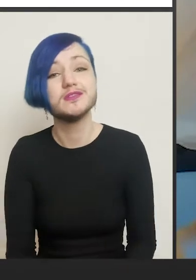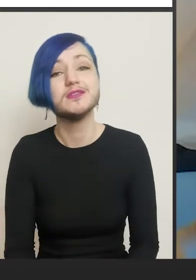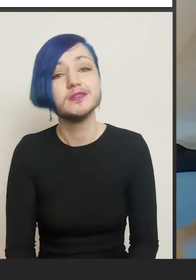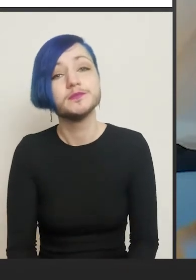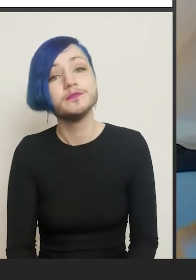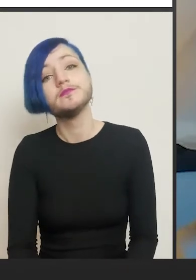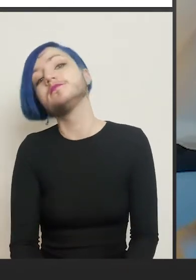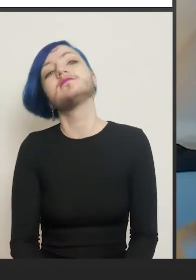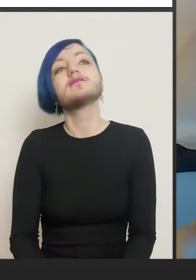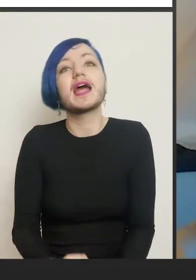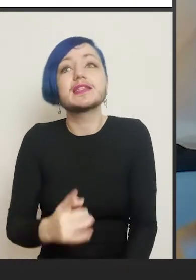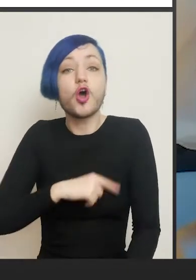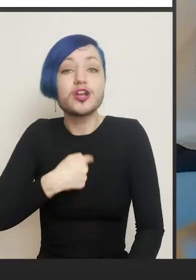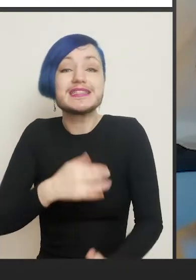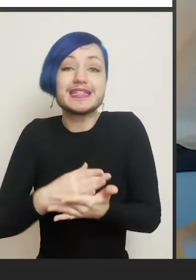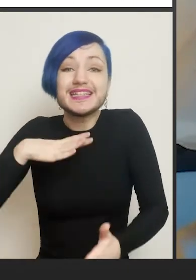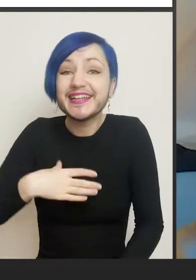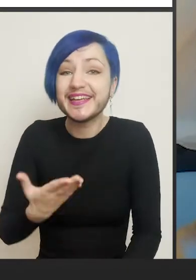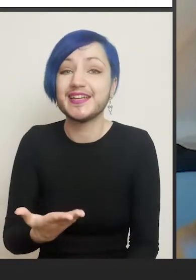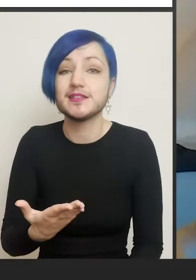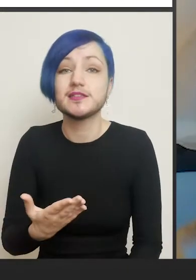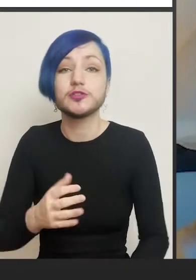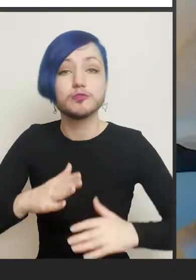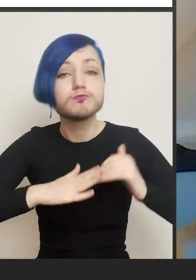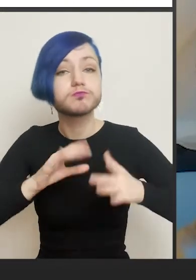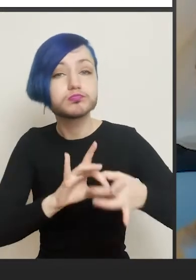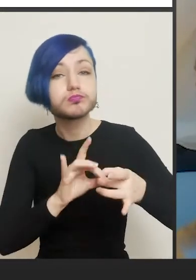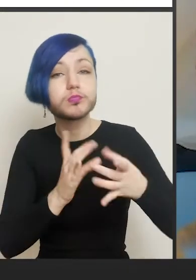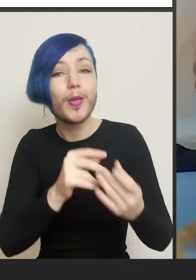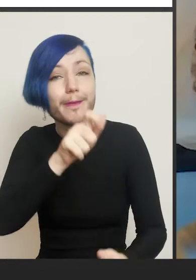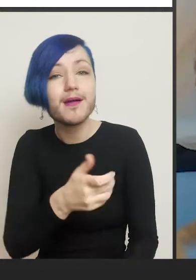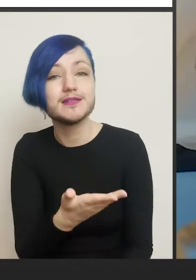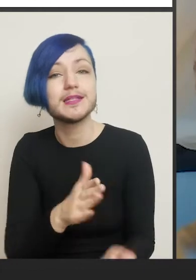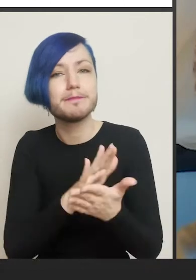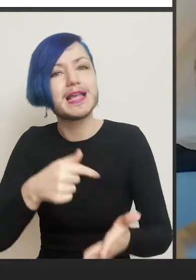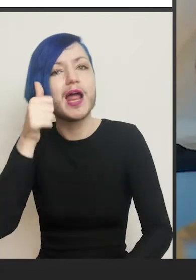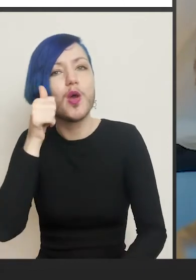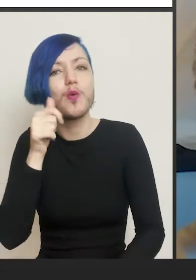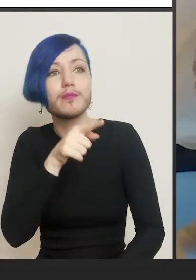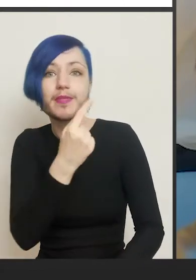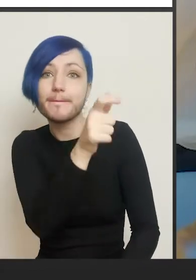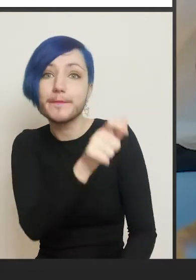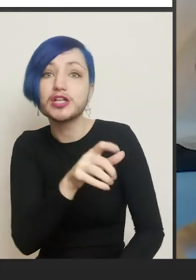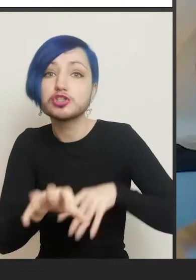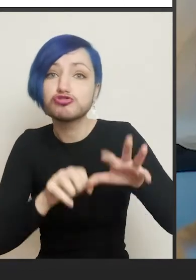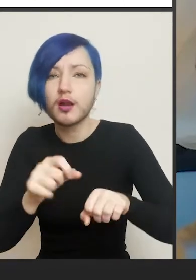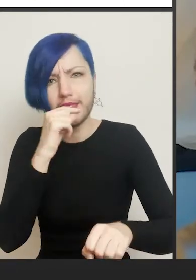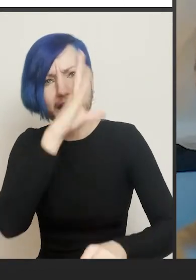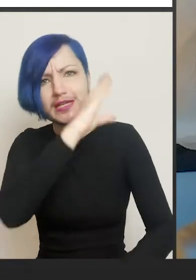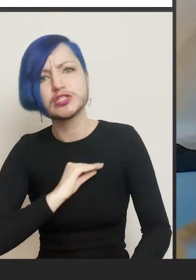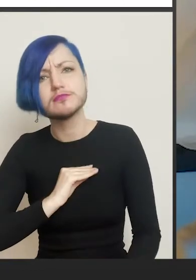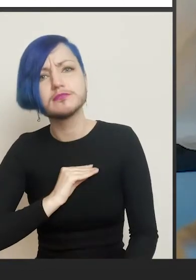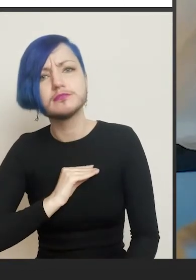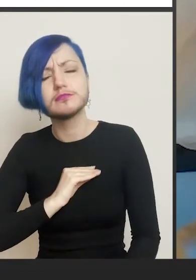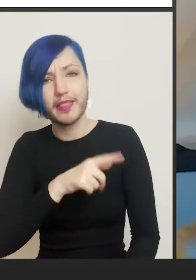I need that honesty to have that relationship with that person, so that I know that if they're struggling, they can tell